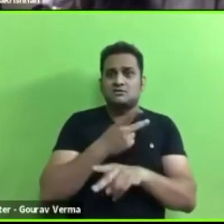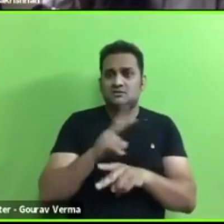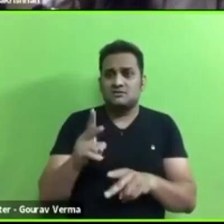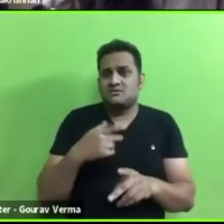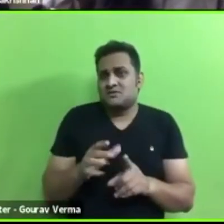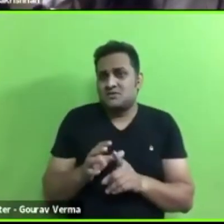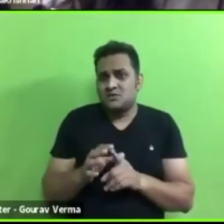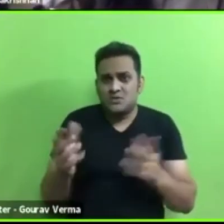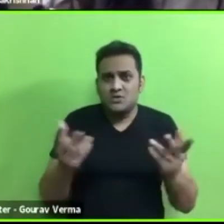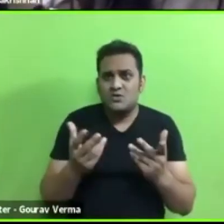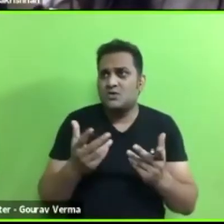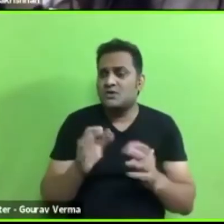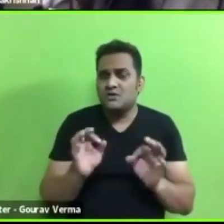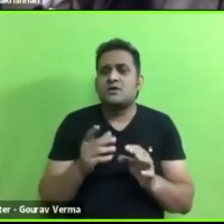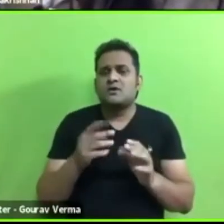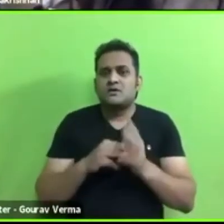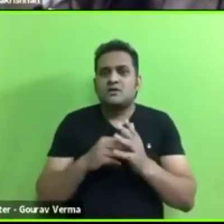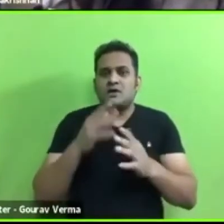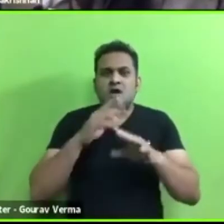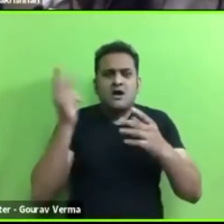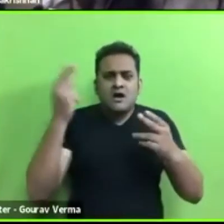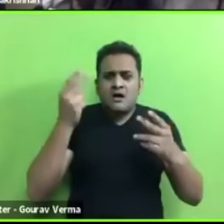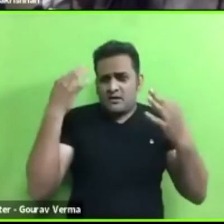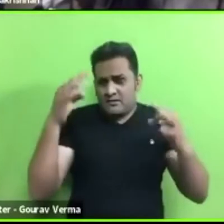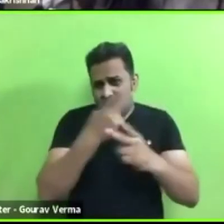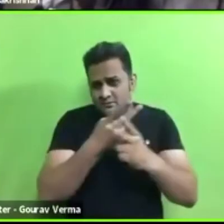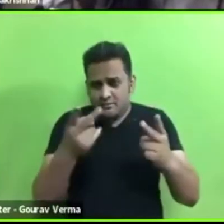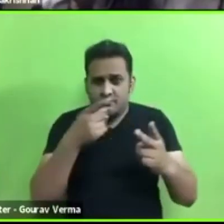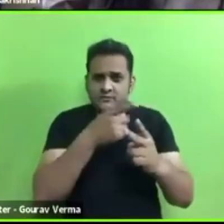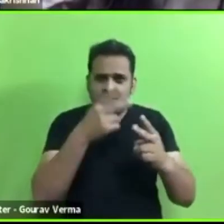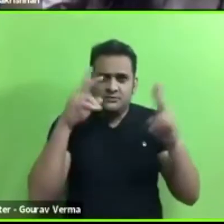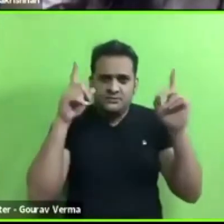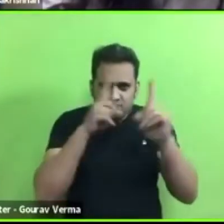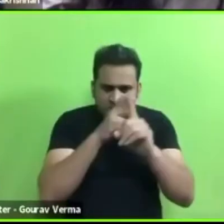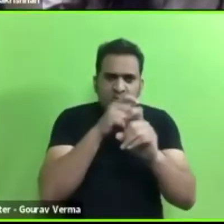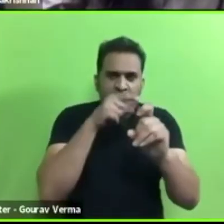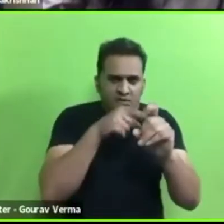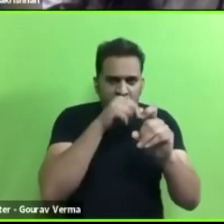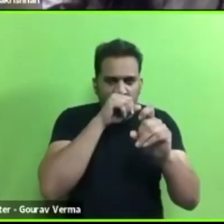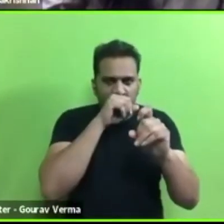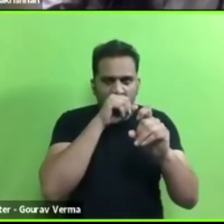which we don't do, is that art experience has to be complicated. It has to be studied with a mess.